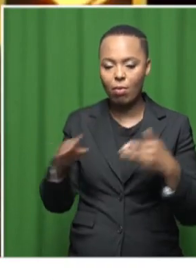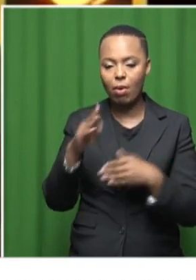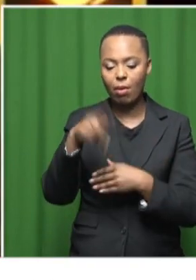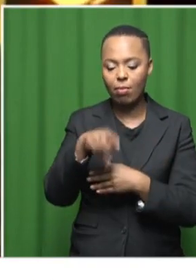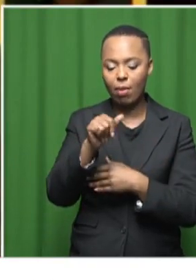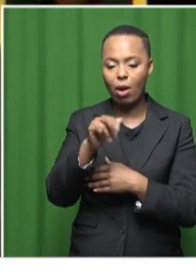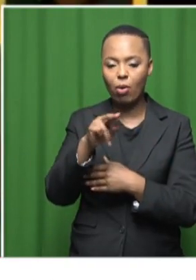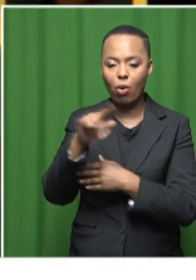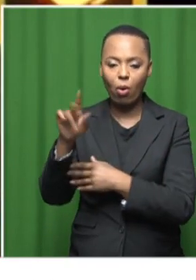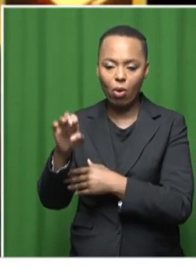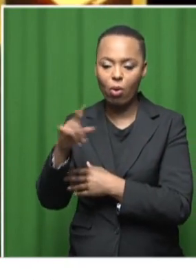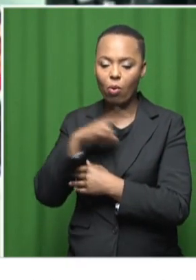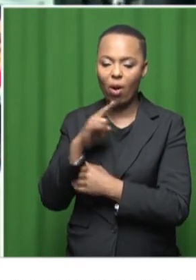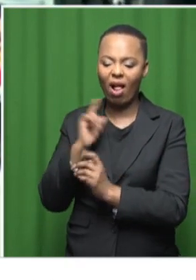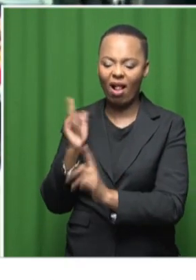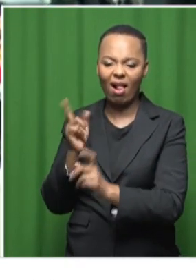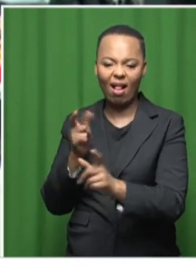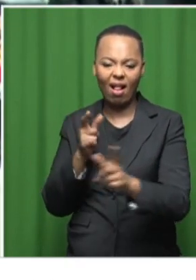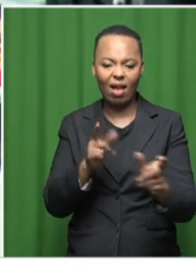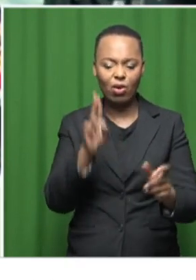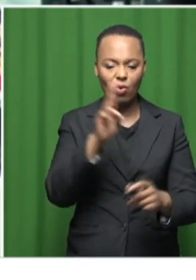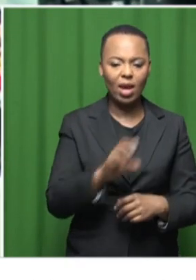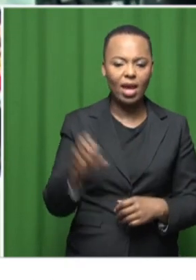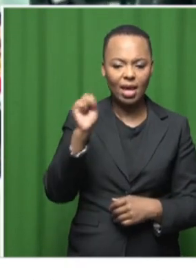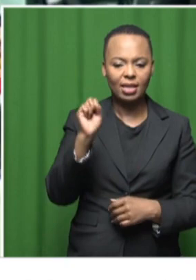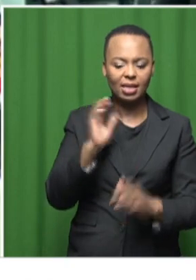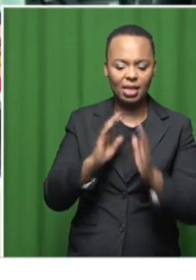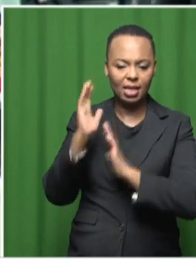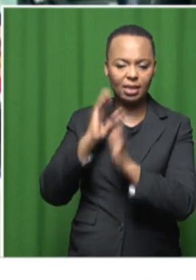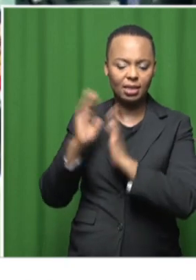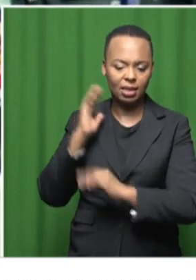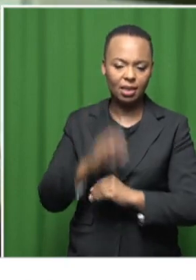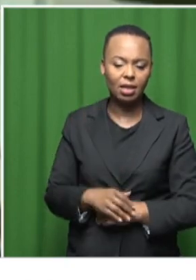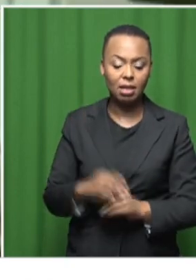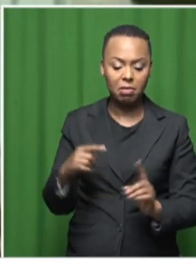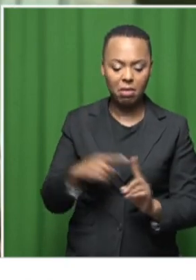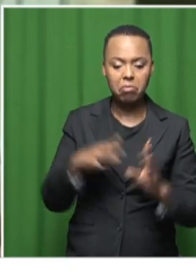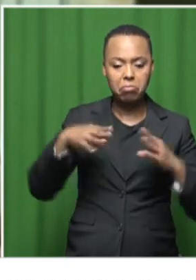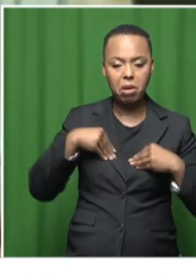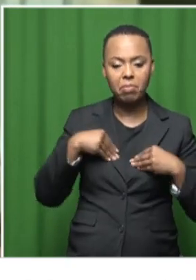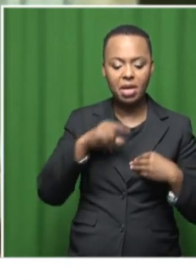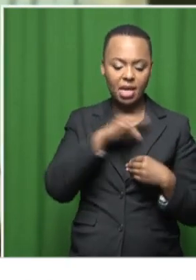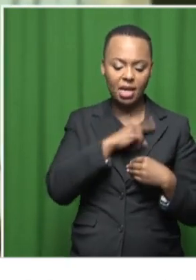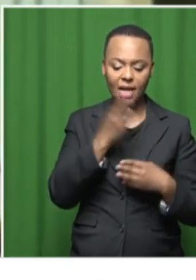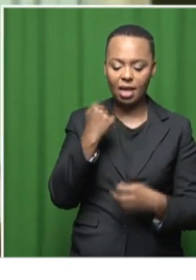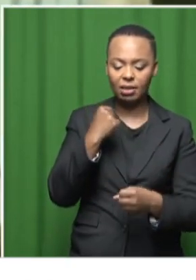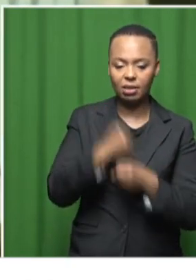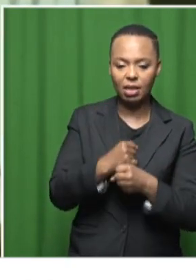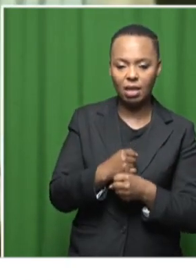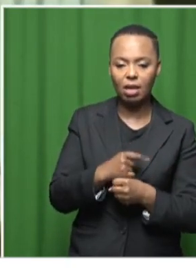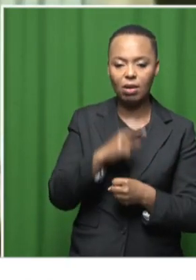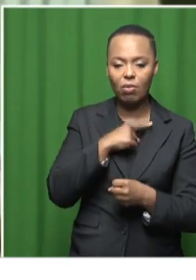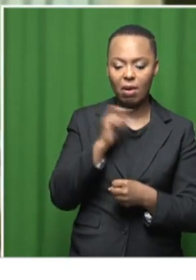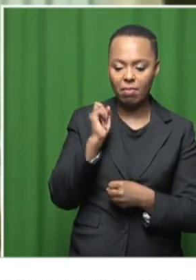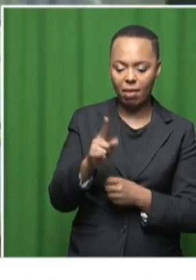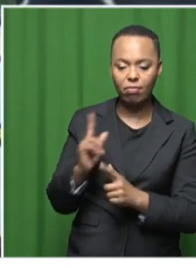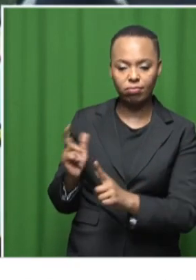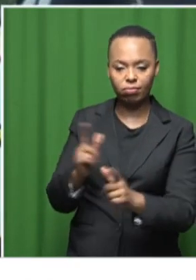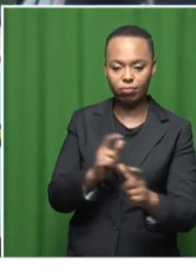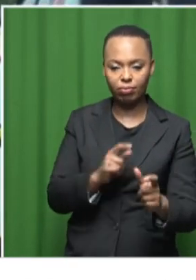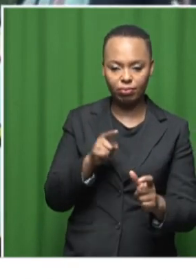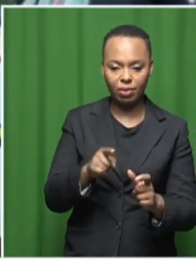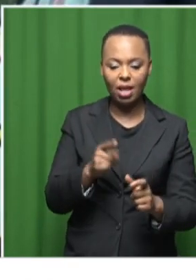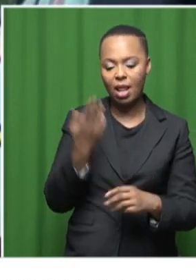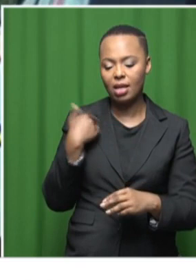the deadliest mass shootings in U.S. history. Cruz pleaded guilty last year to premeditated murder for his rampage